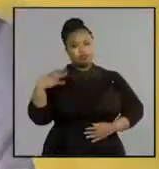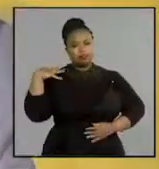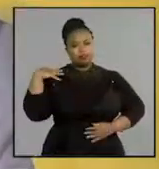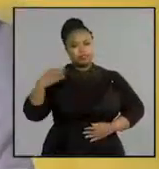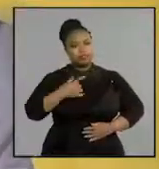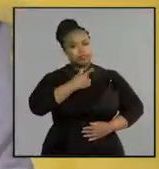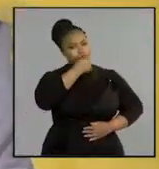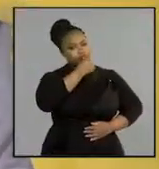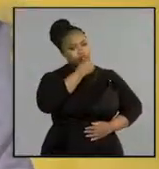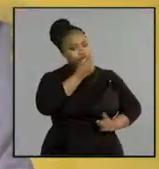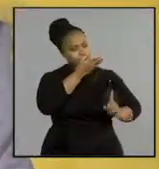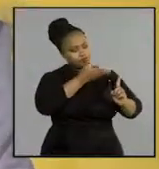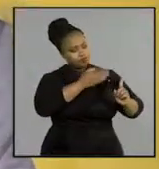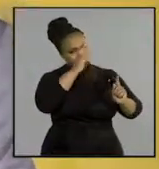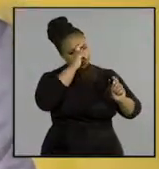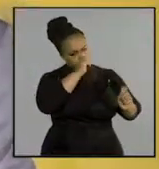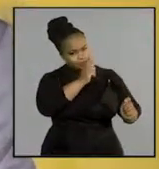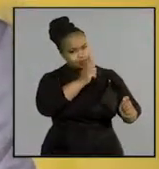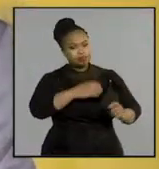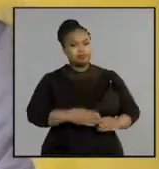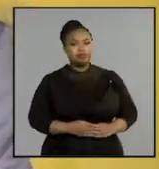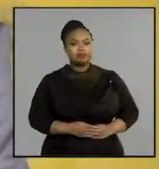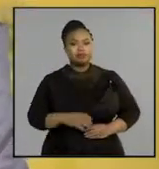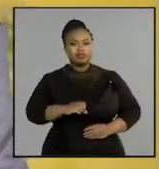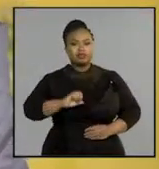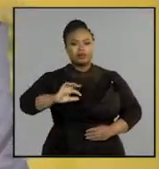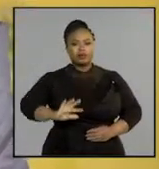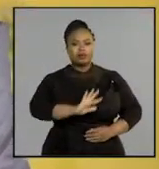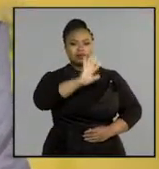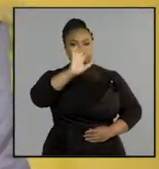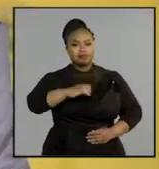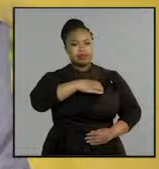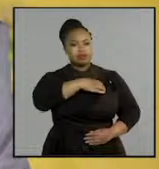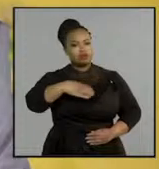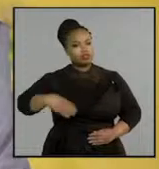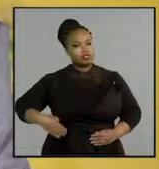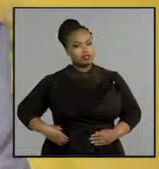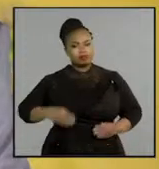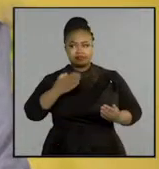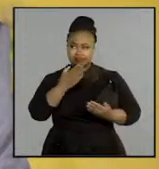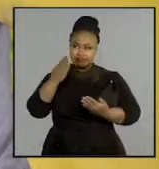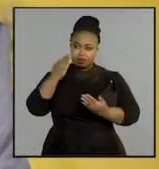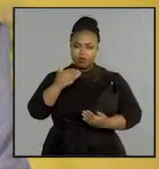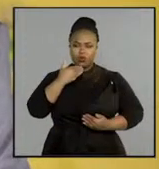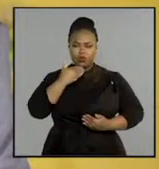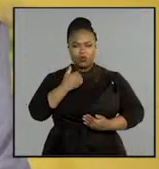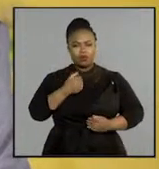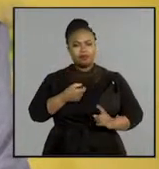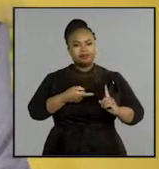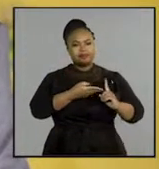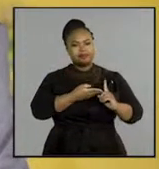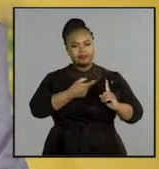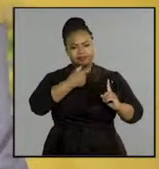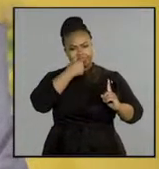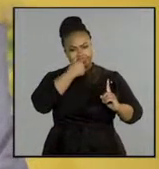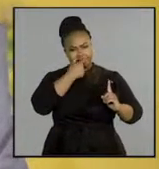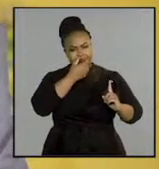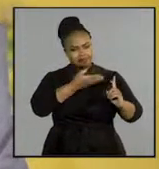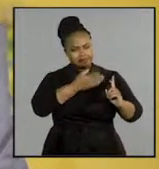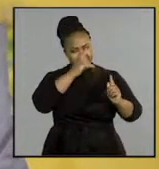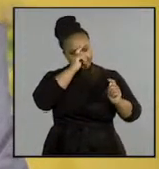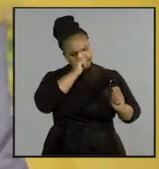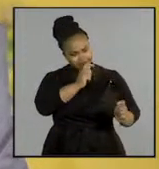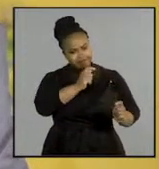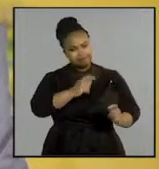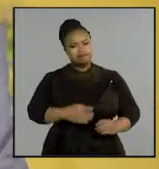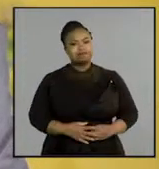Program Director, Minister Nathi Mteto, President of the Republic of South Africa, His Excellency